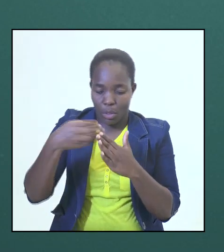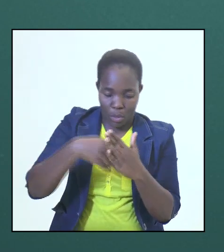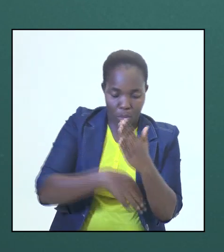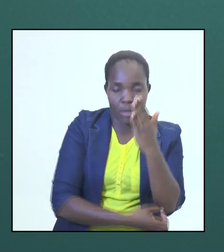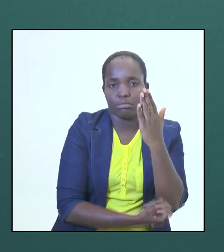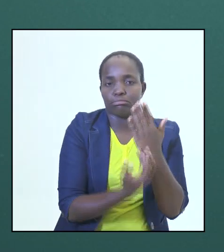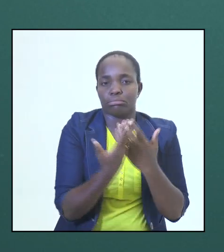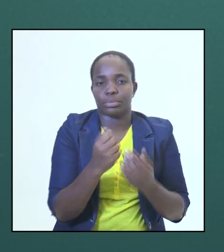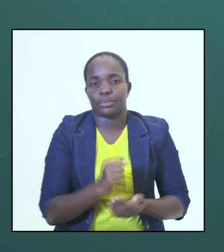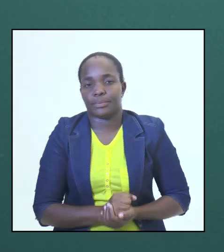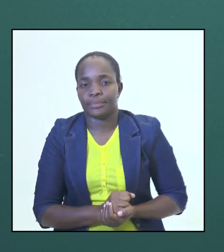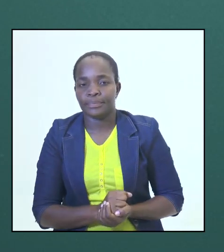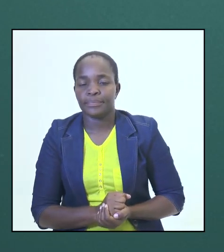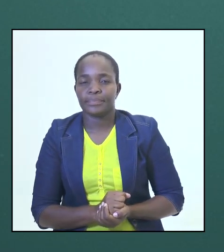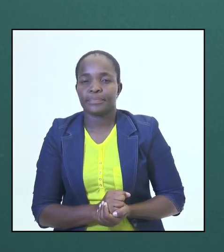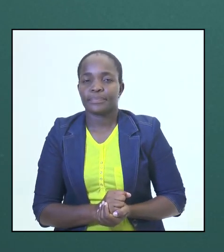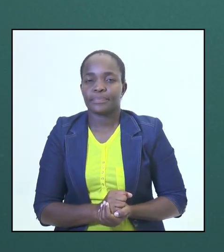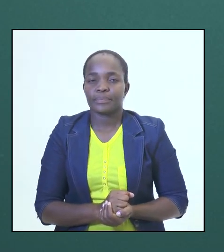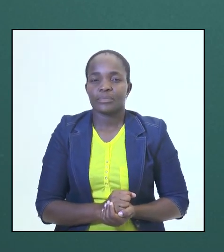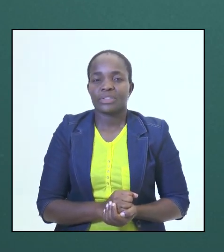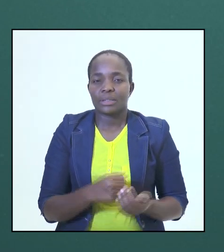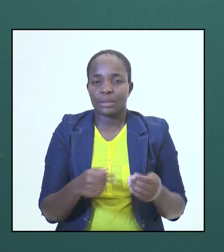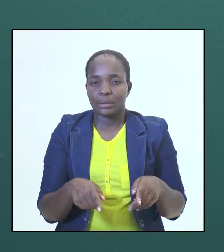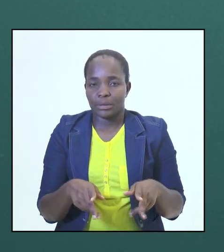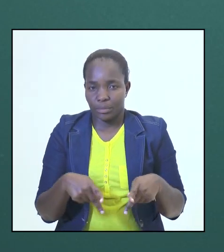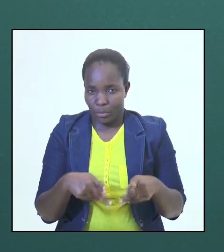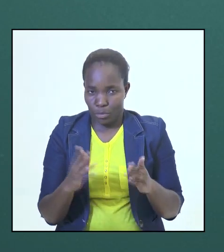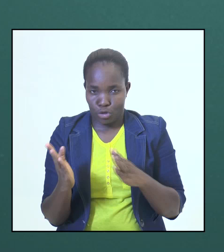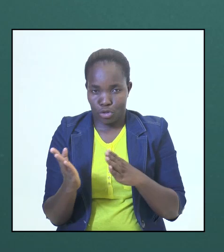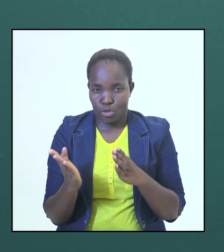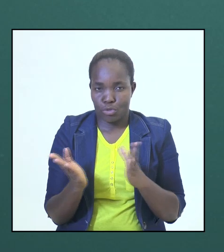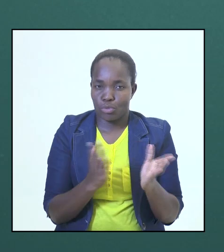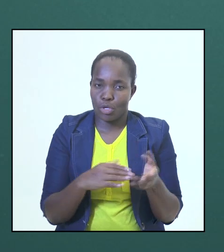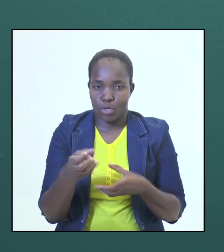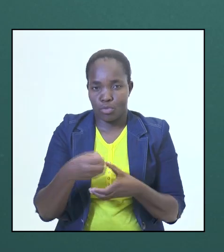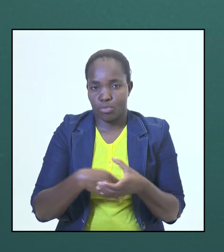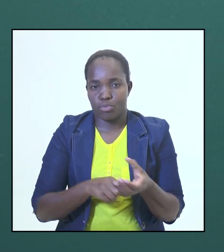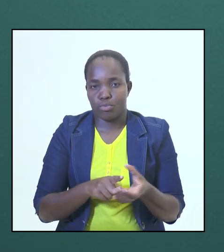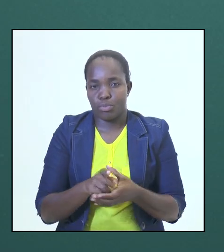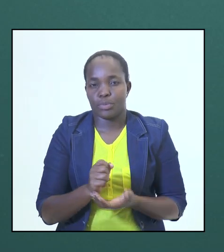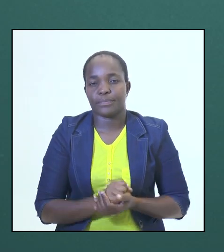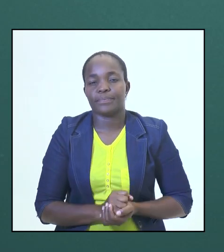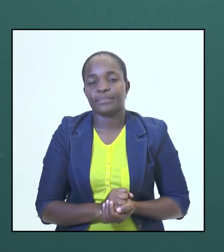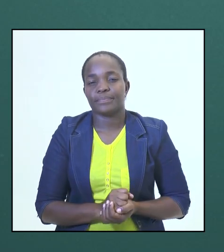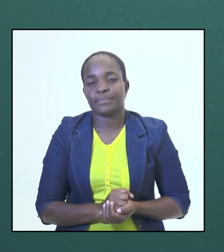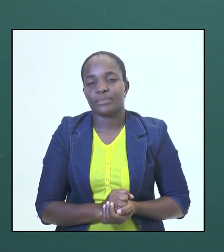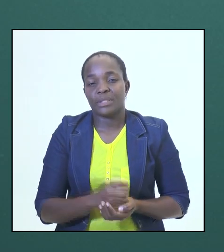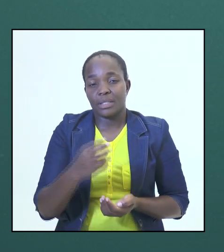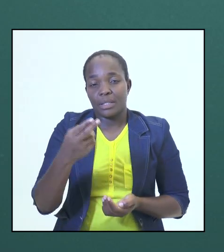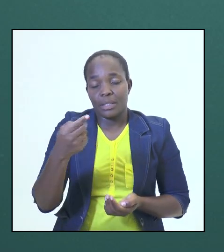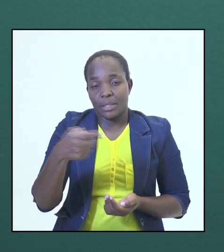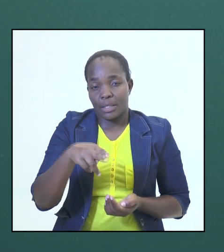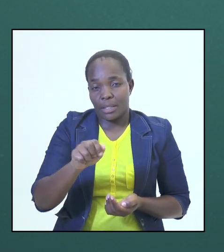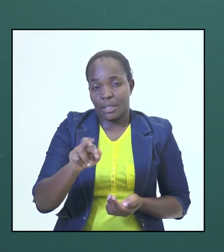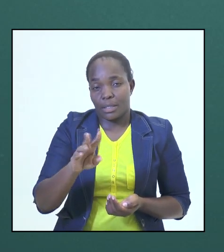spaces allow gas exchange between mesophyll cells and the air. Guard cells control the opening and